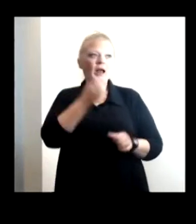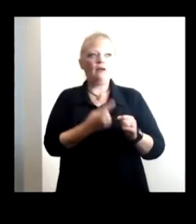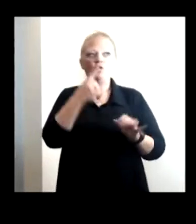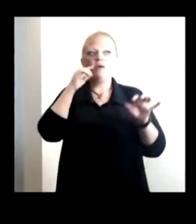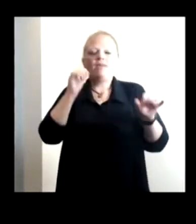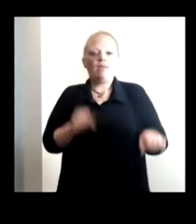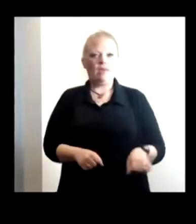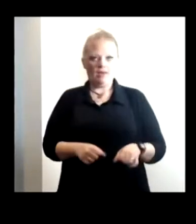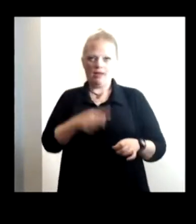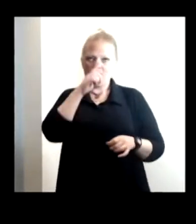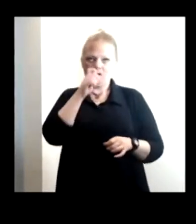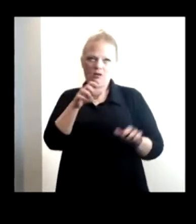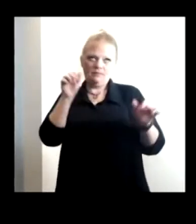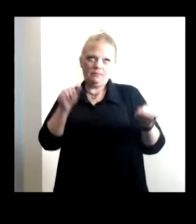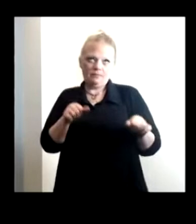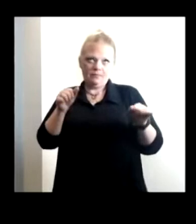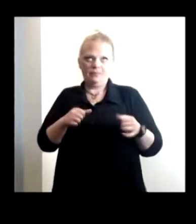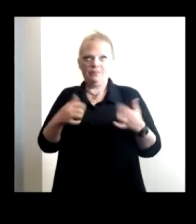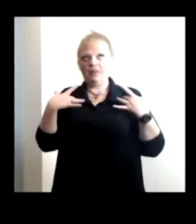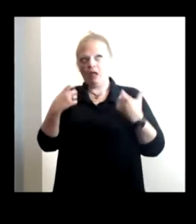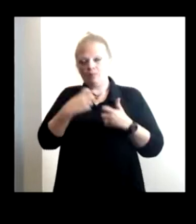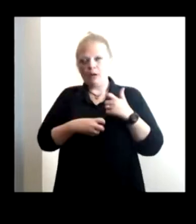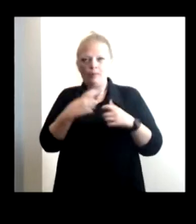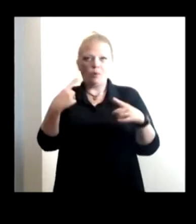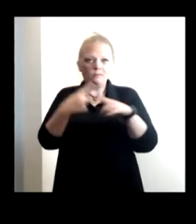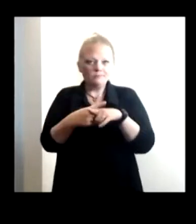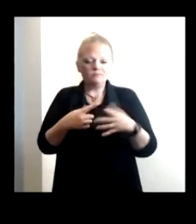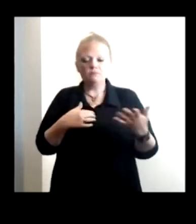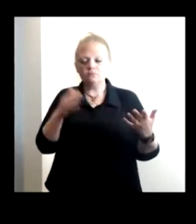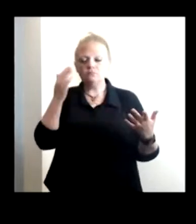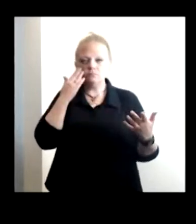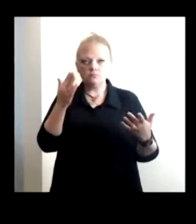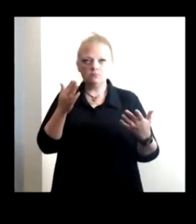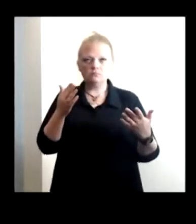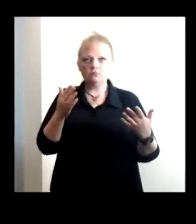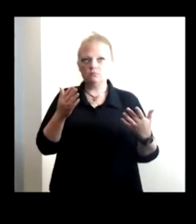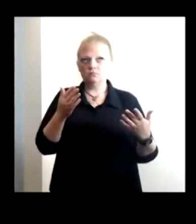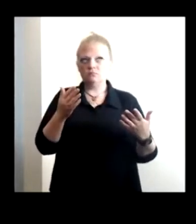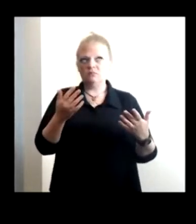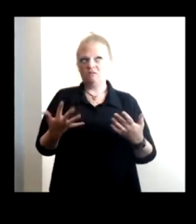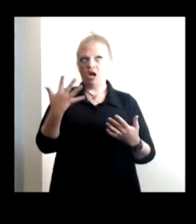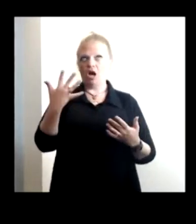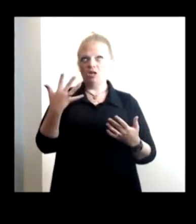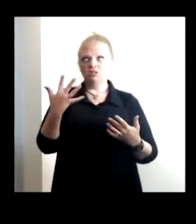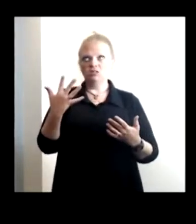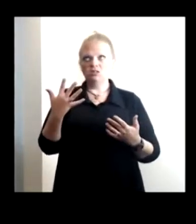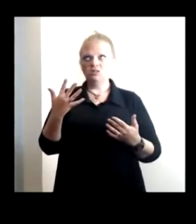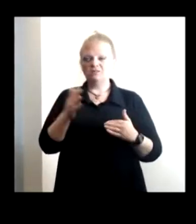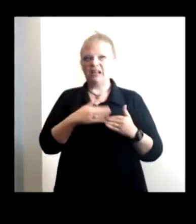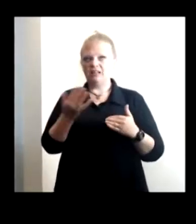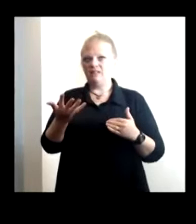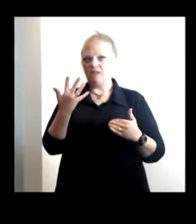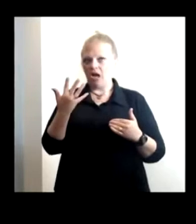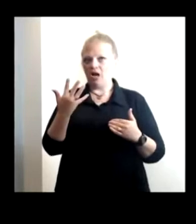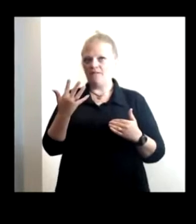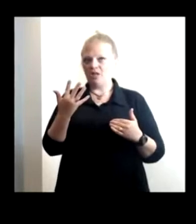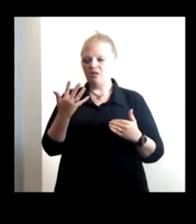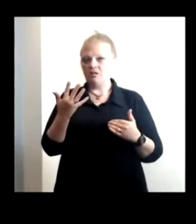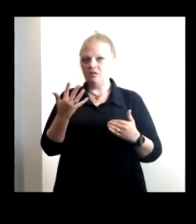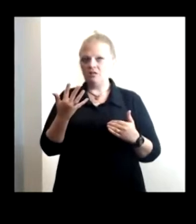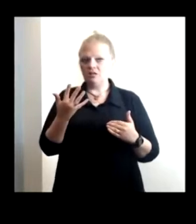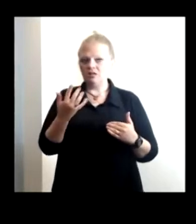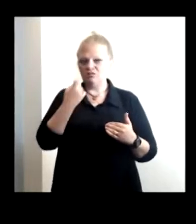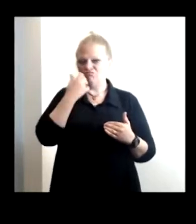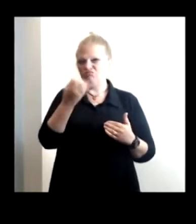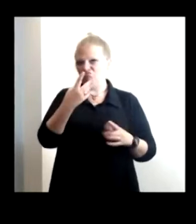can because of a potential immunocompromised issue, and I do know of at least 5 employees, as I've talked about through the